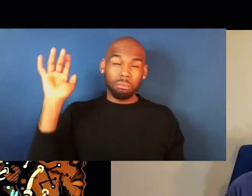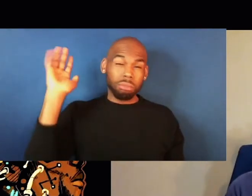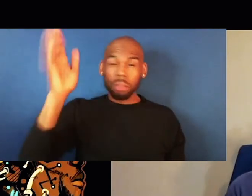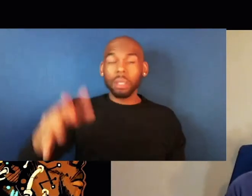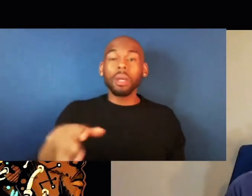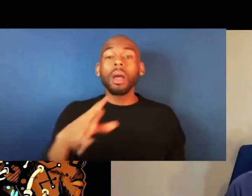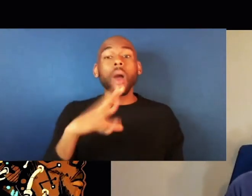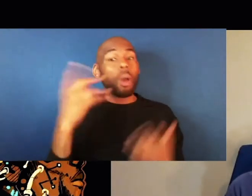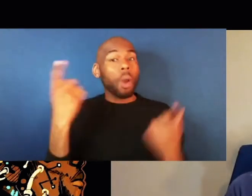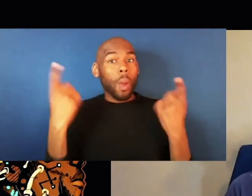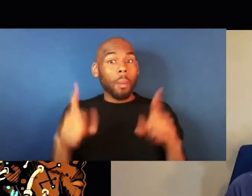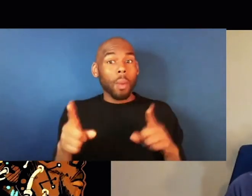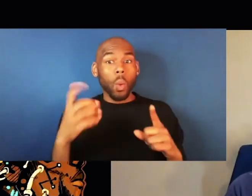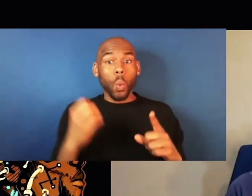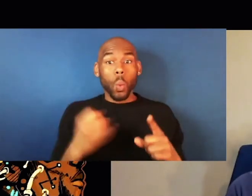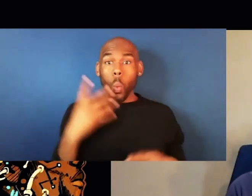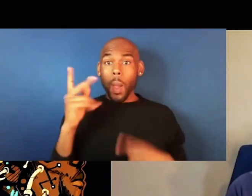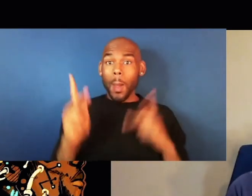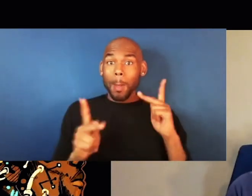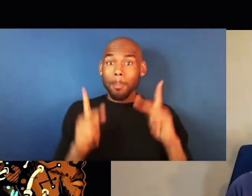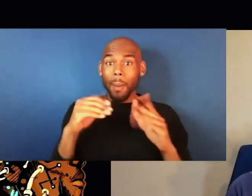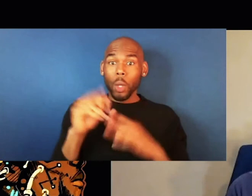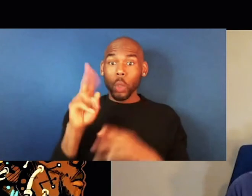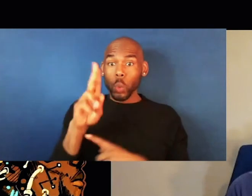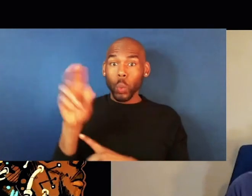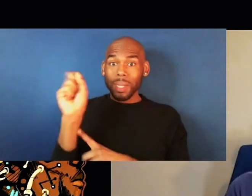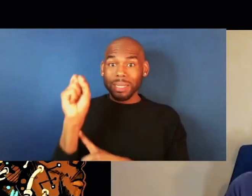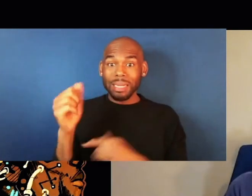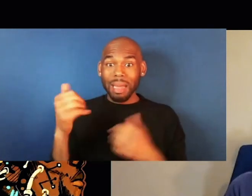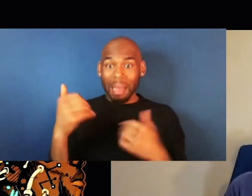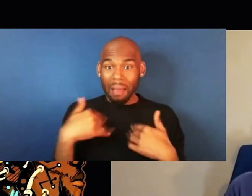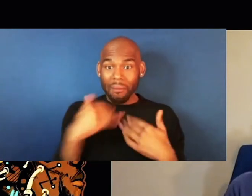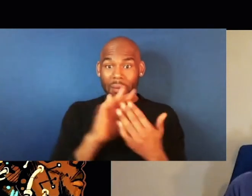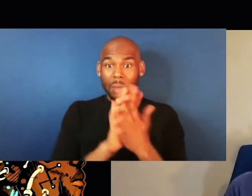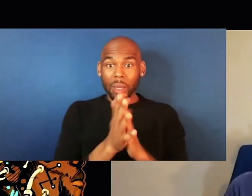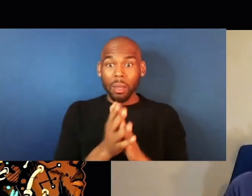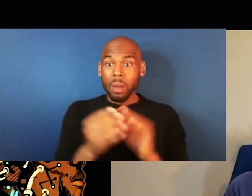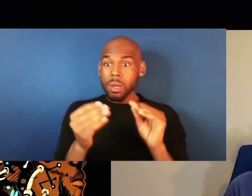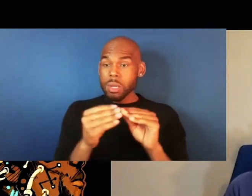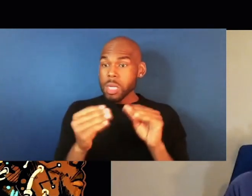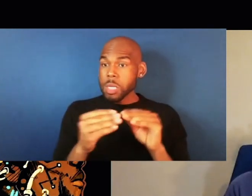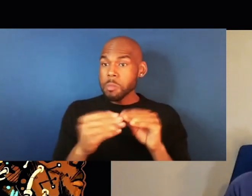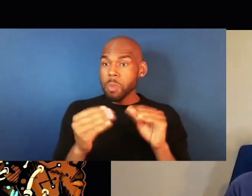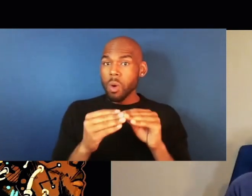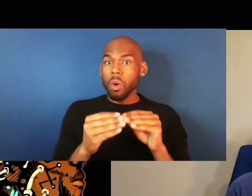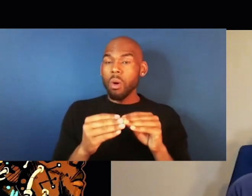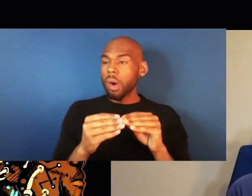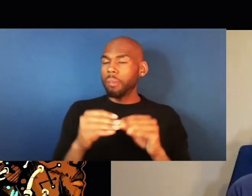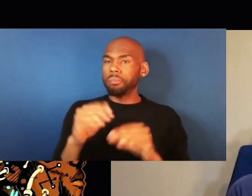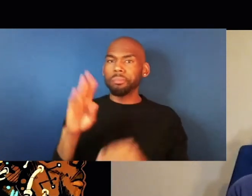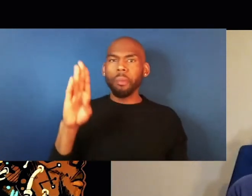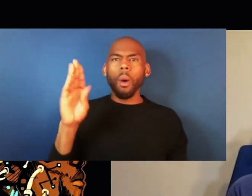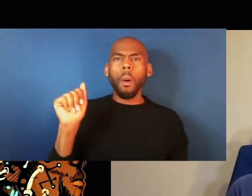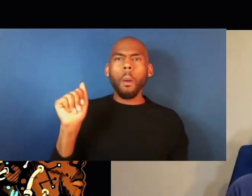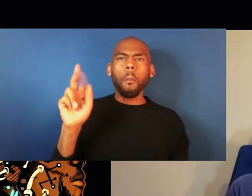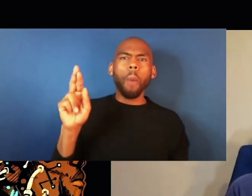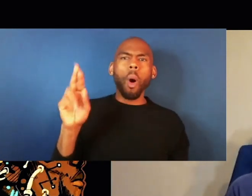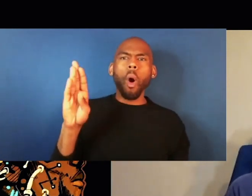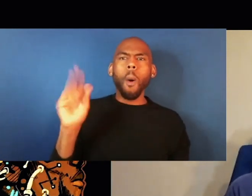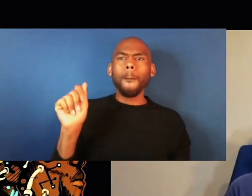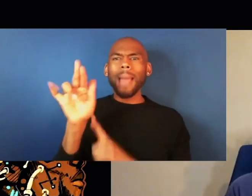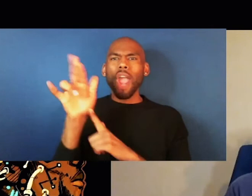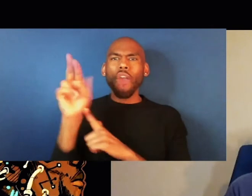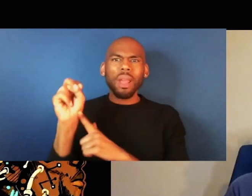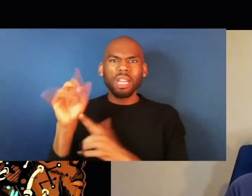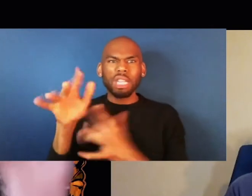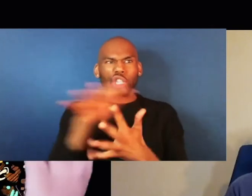It's crazy. And what's happened is like the white folk in the United States have become more barbarian and have been destroying themselves.